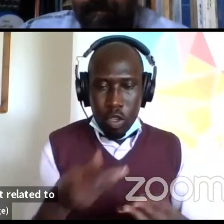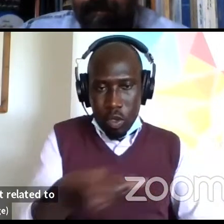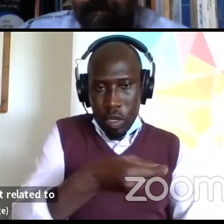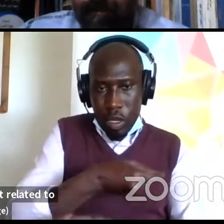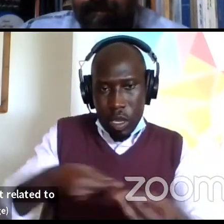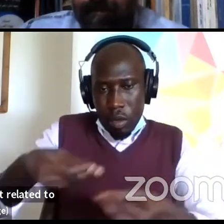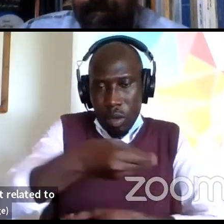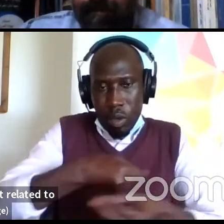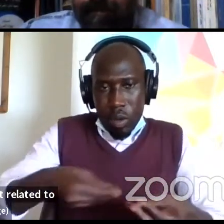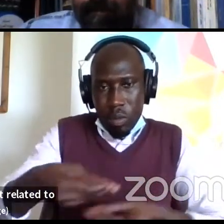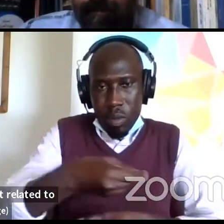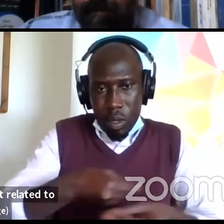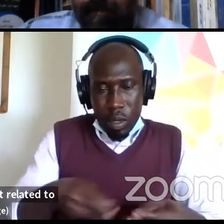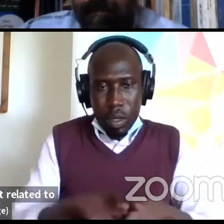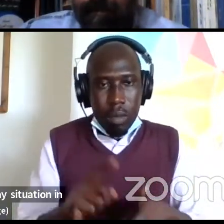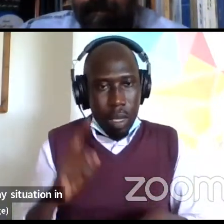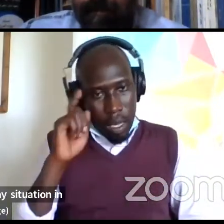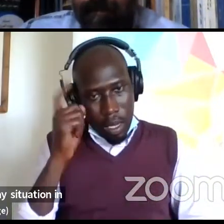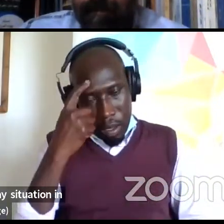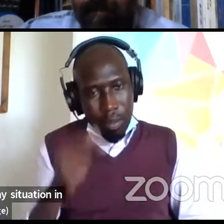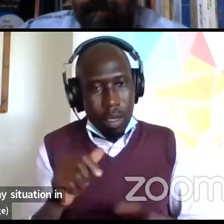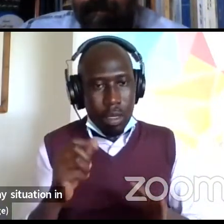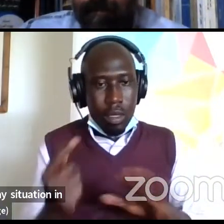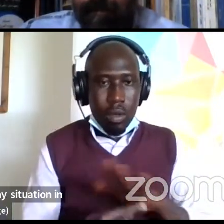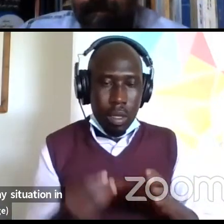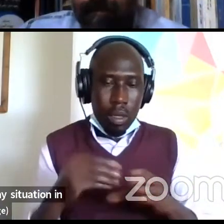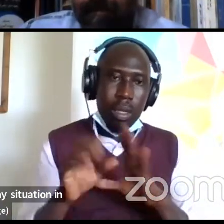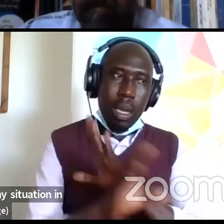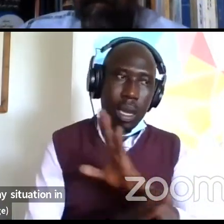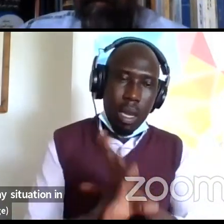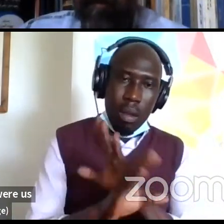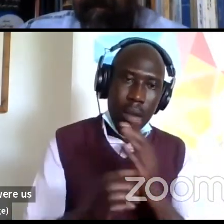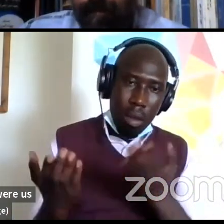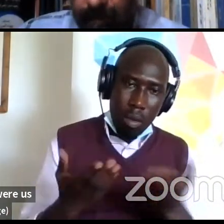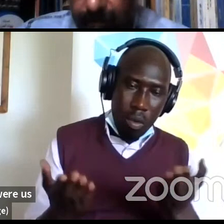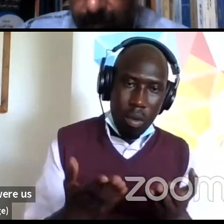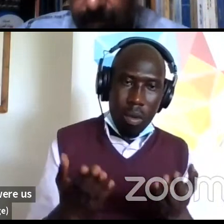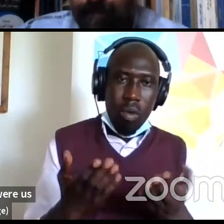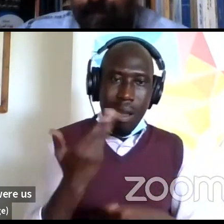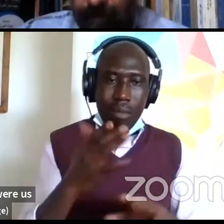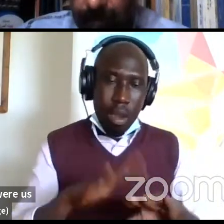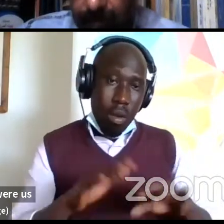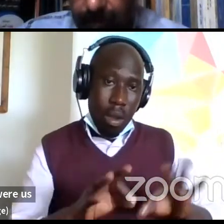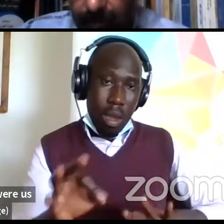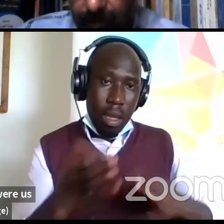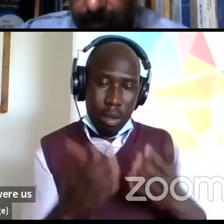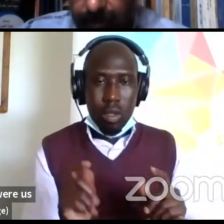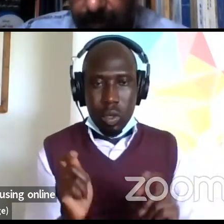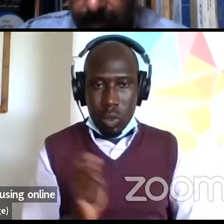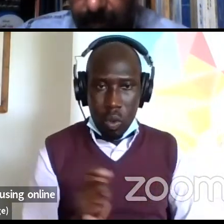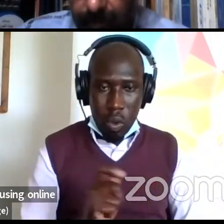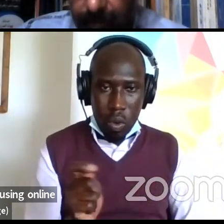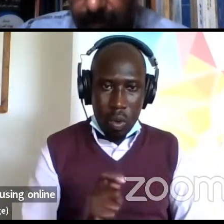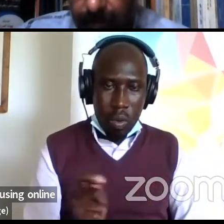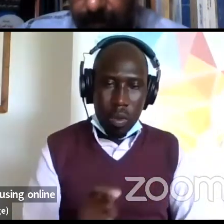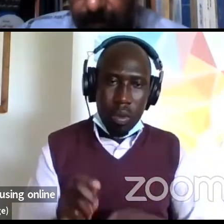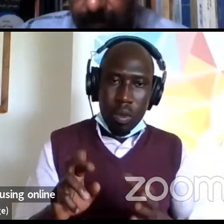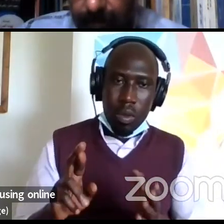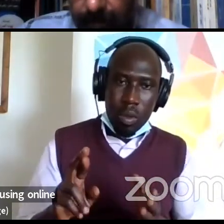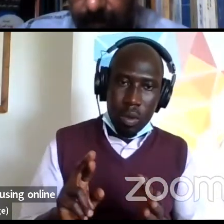economic situation in the country. But because protesters were using online tools to document